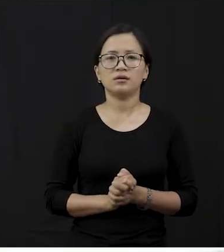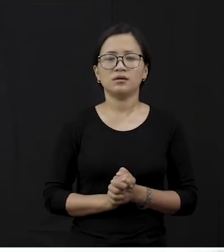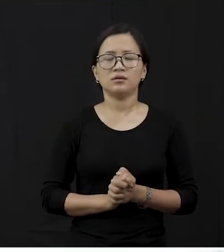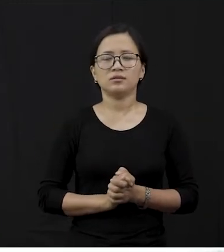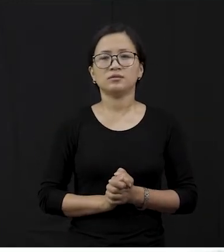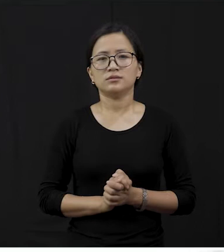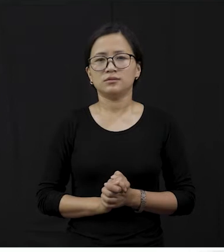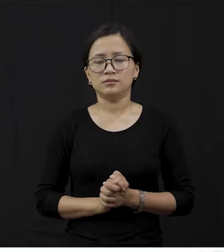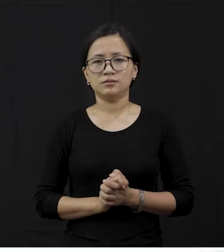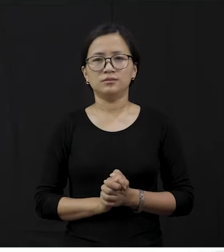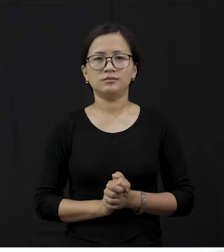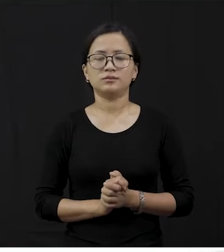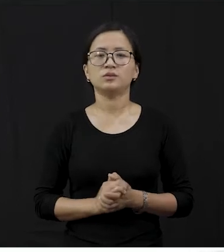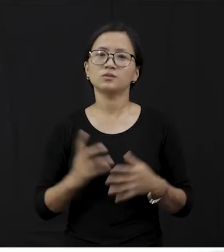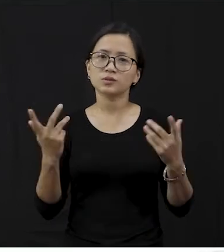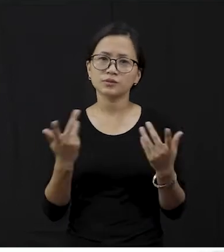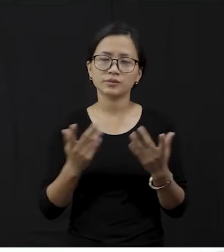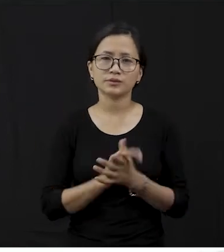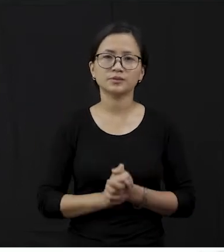4, right? So, what we do?